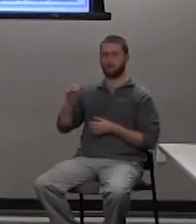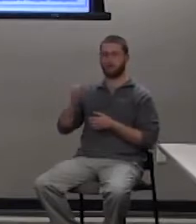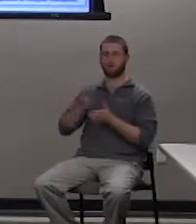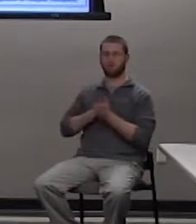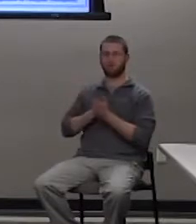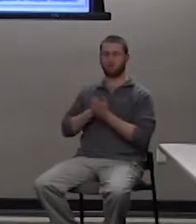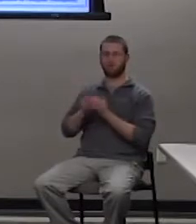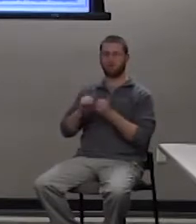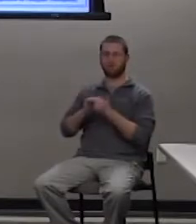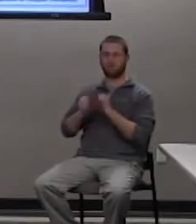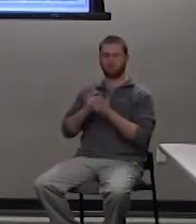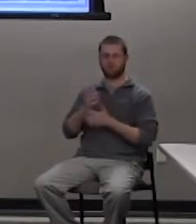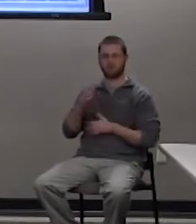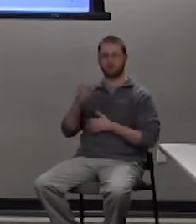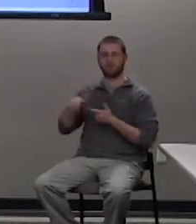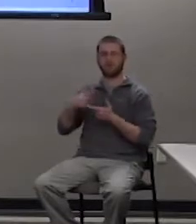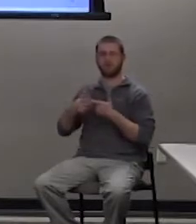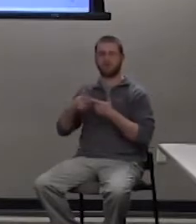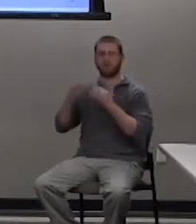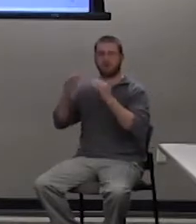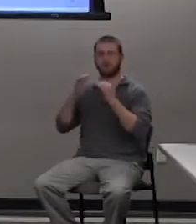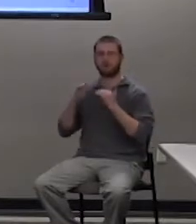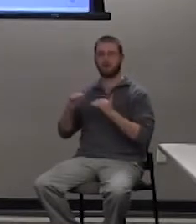level. Because if I move down to